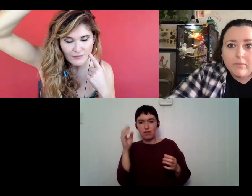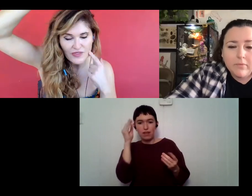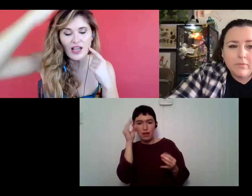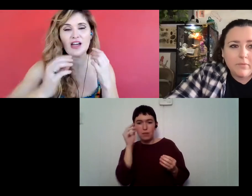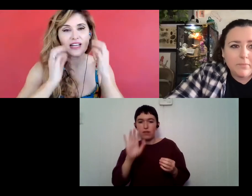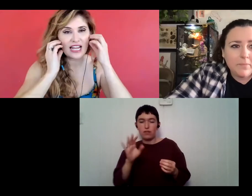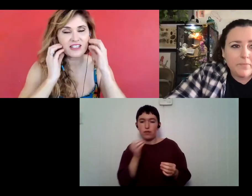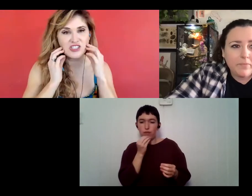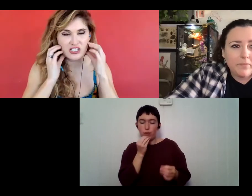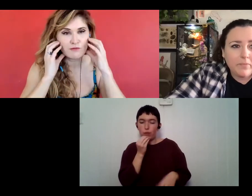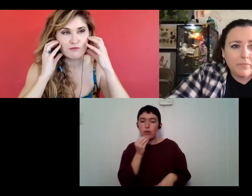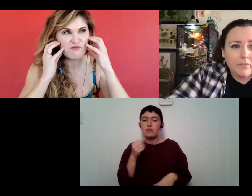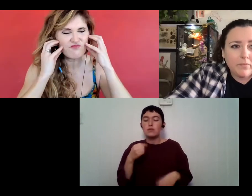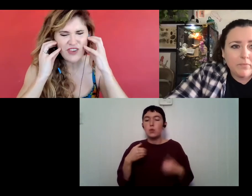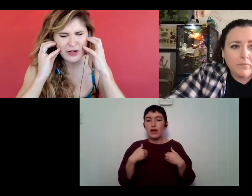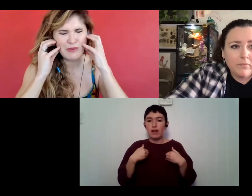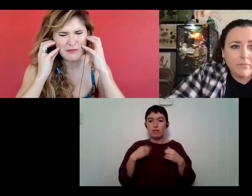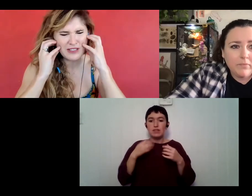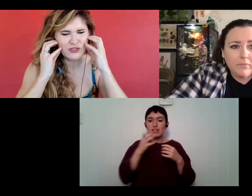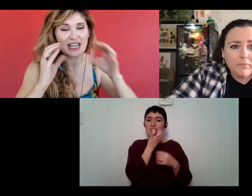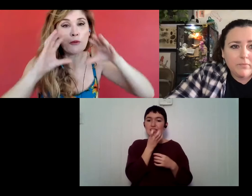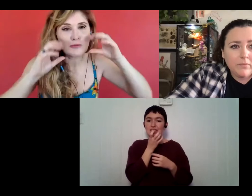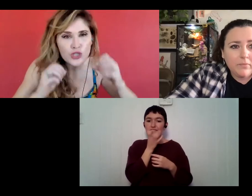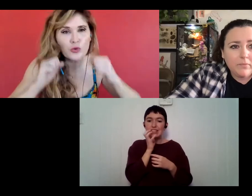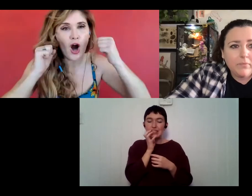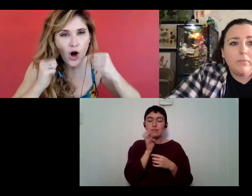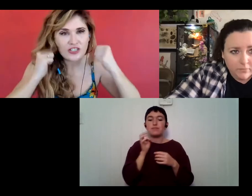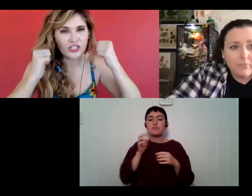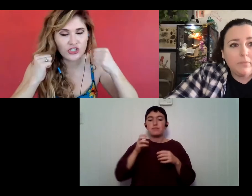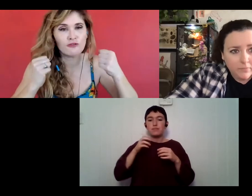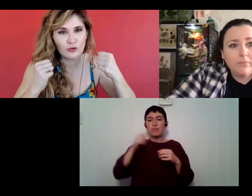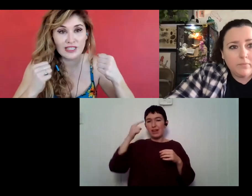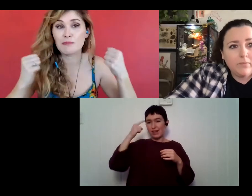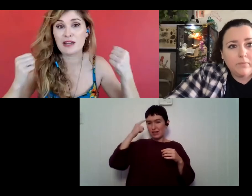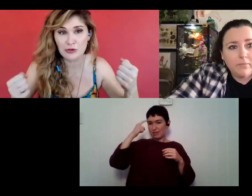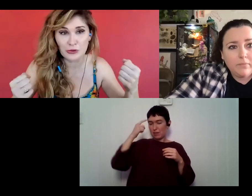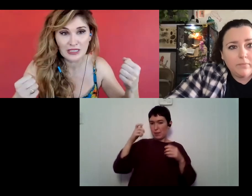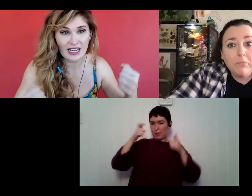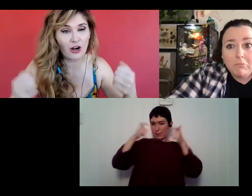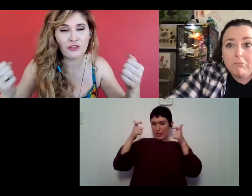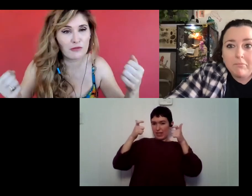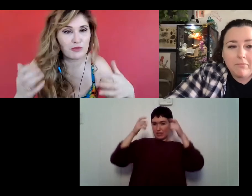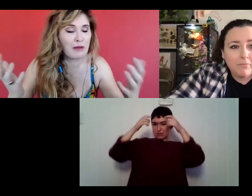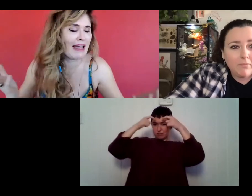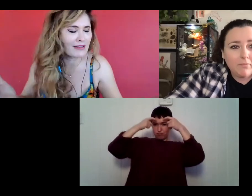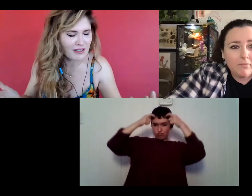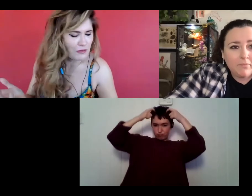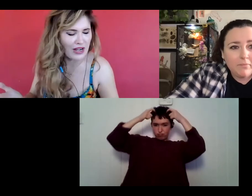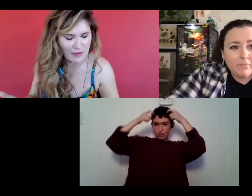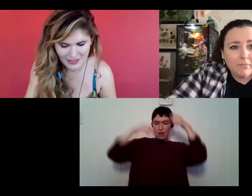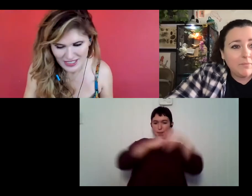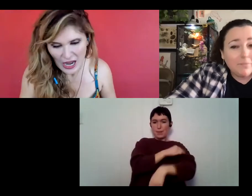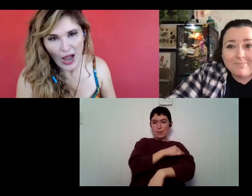head that connects to these very big muscles that help them chew hard to chew foods like bamboo. I call them the pandas